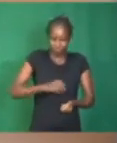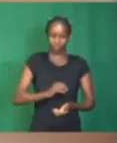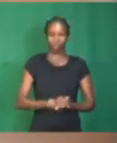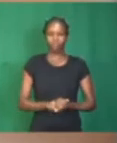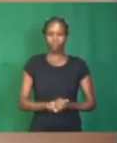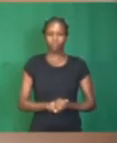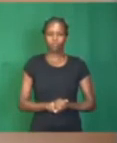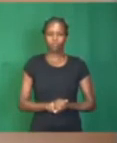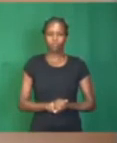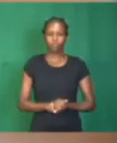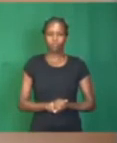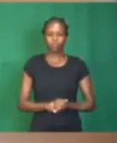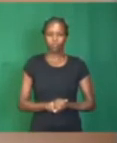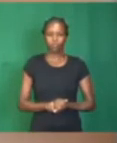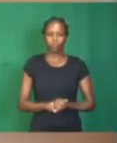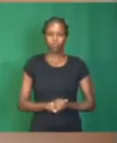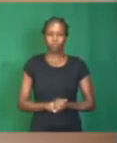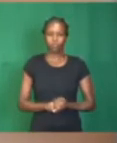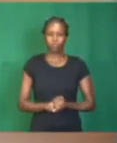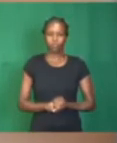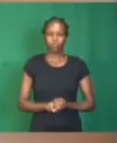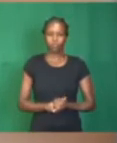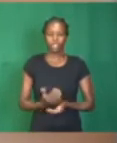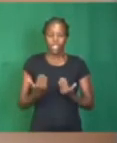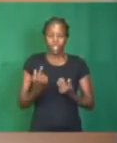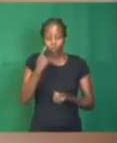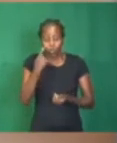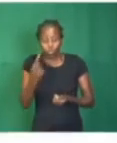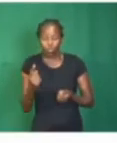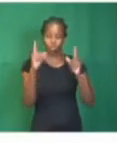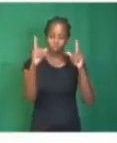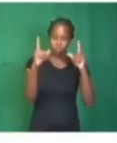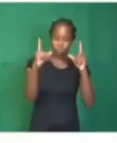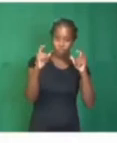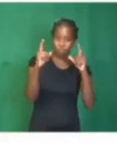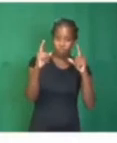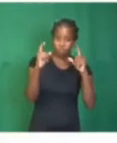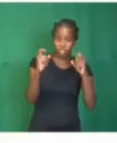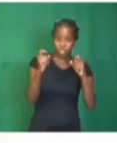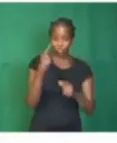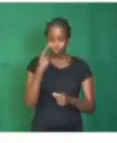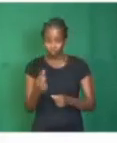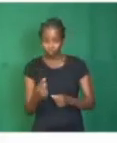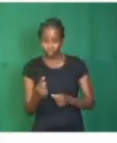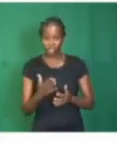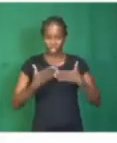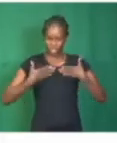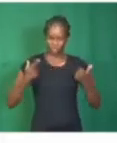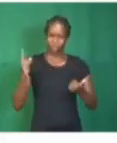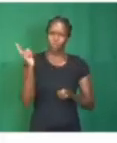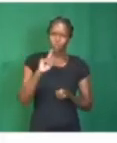show you a diagram of the digestive system. It shows clearly what